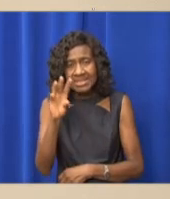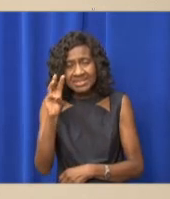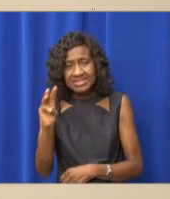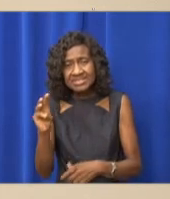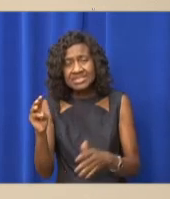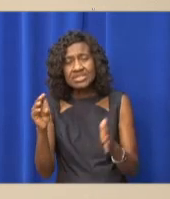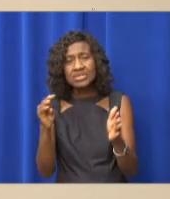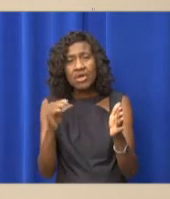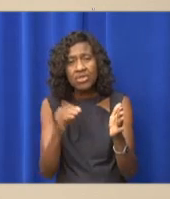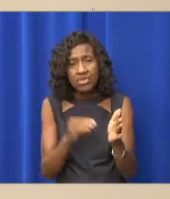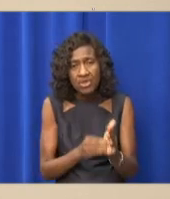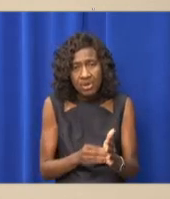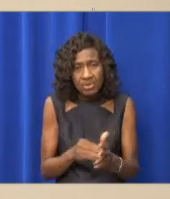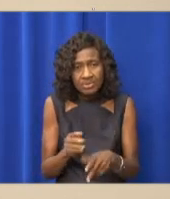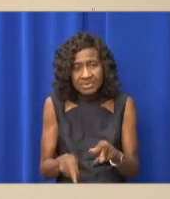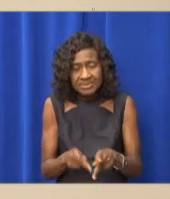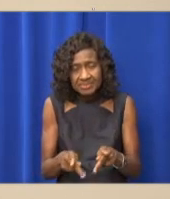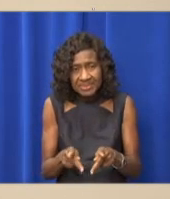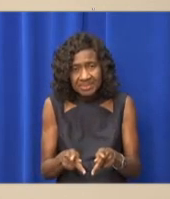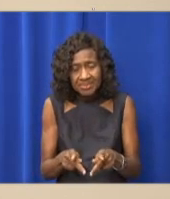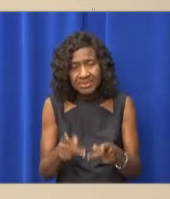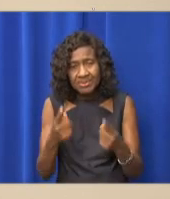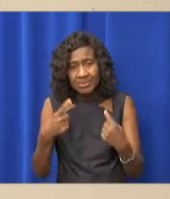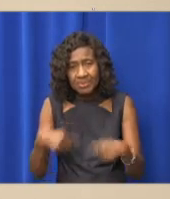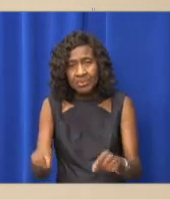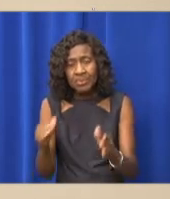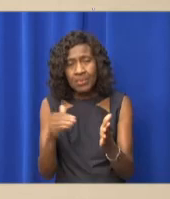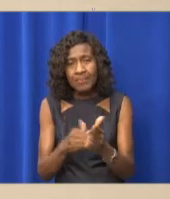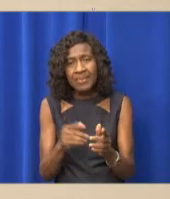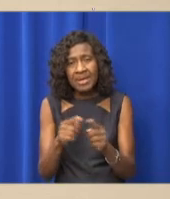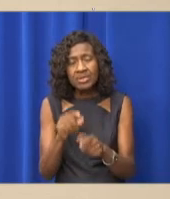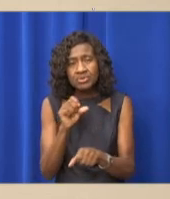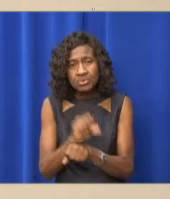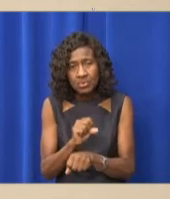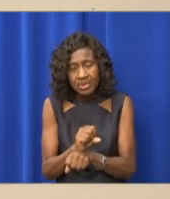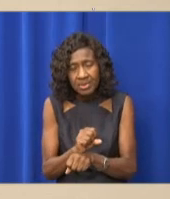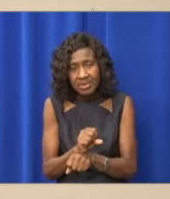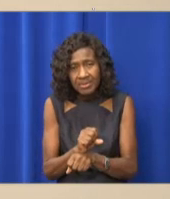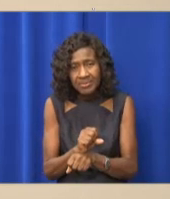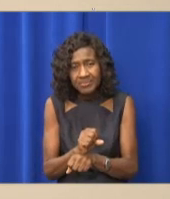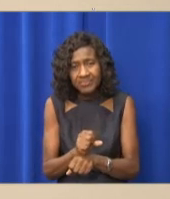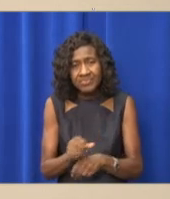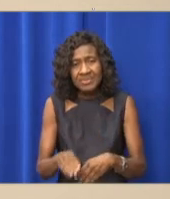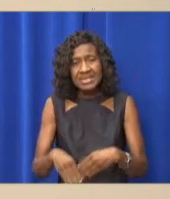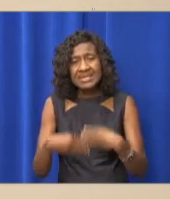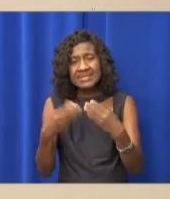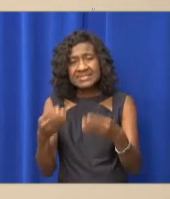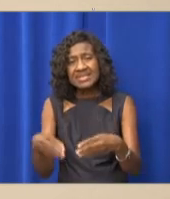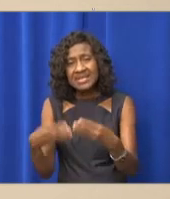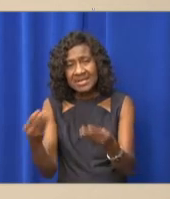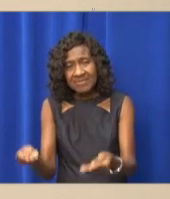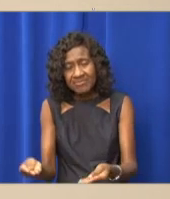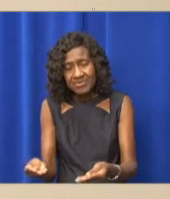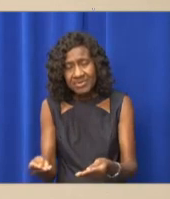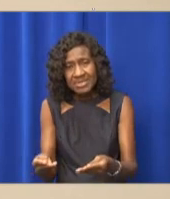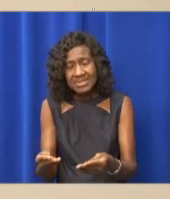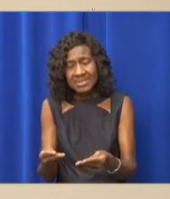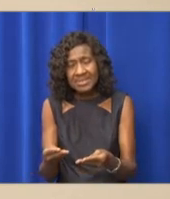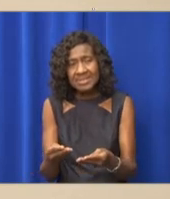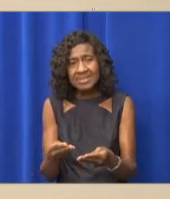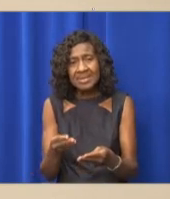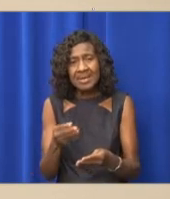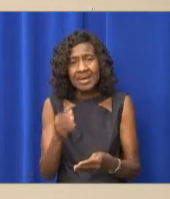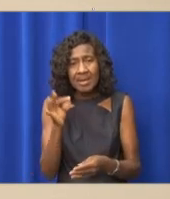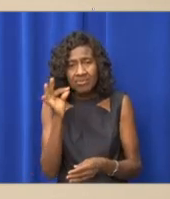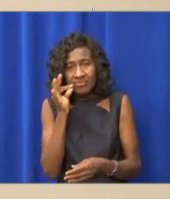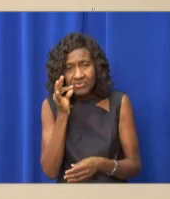less, back into circulation. Those are principally delivery personnel, delivering services, delivering products.